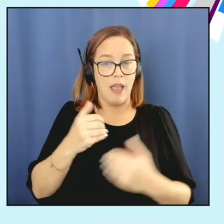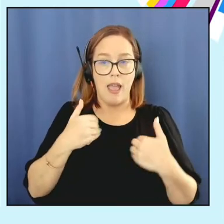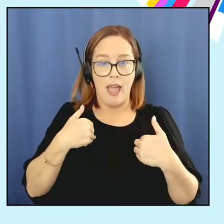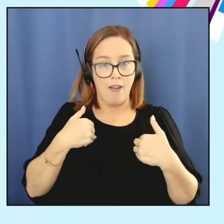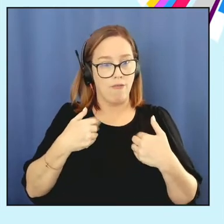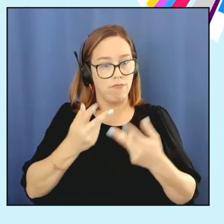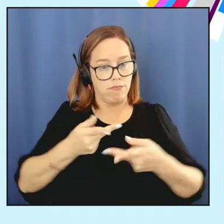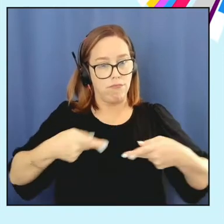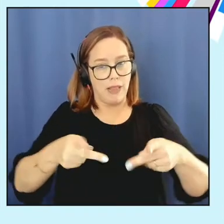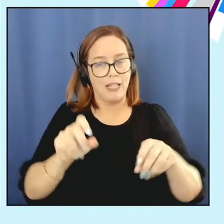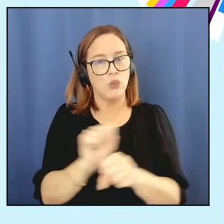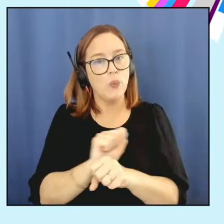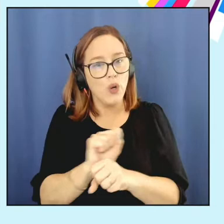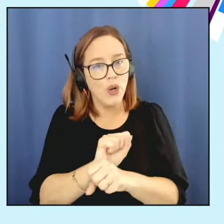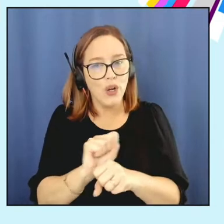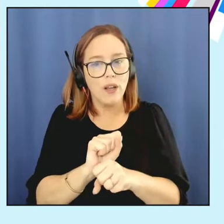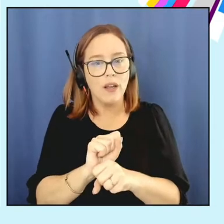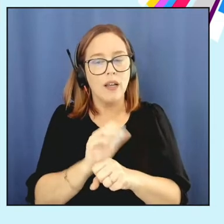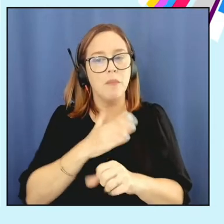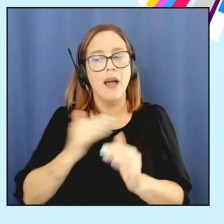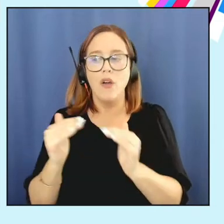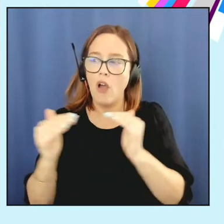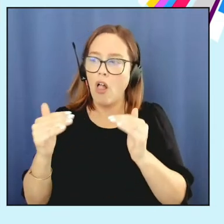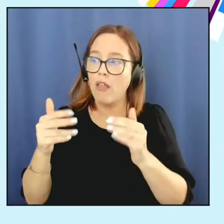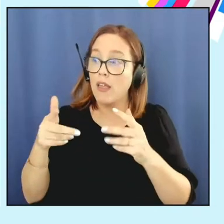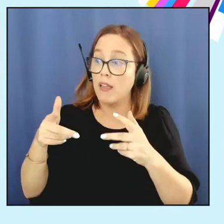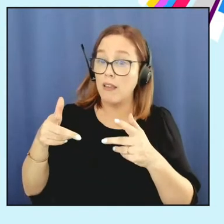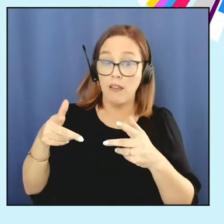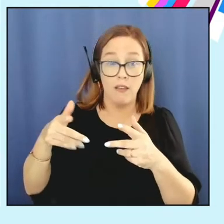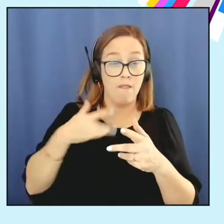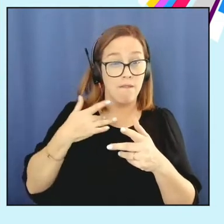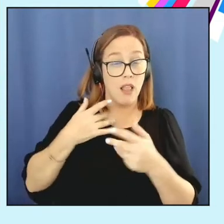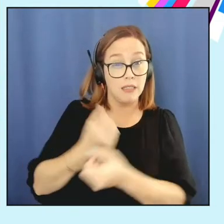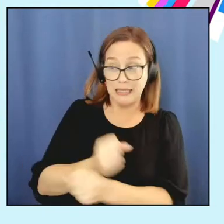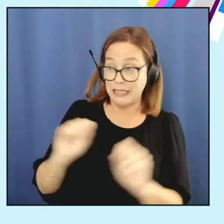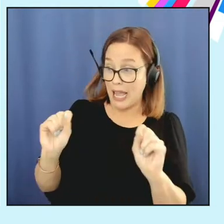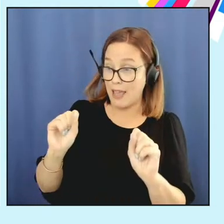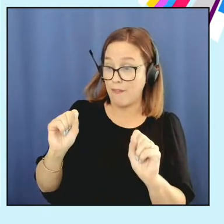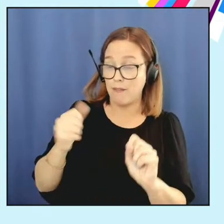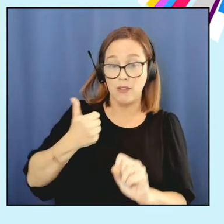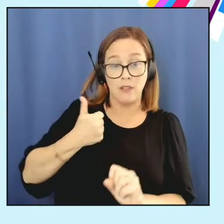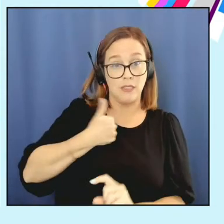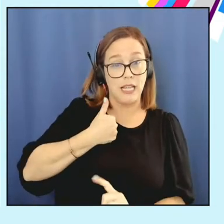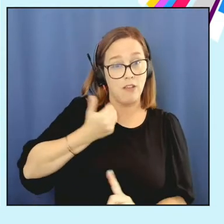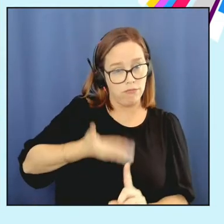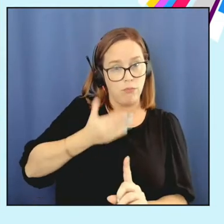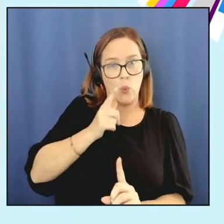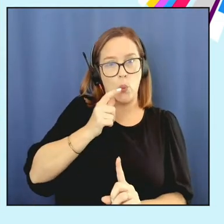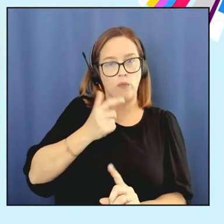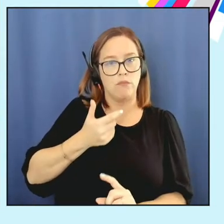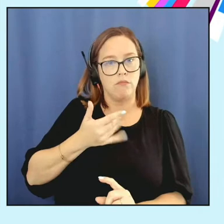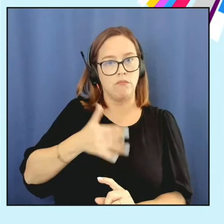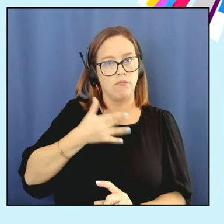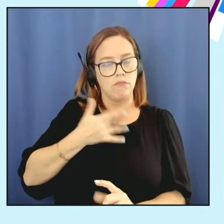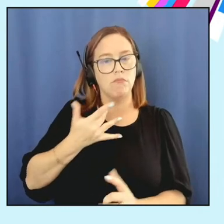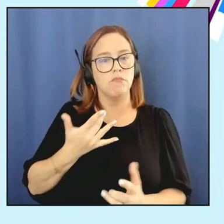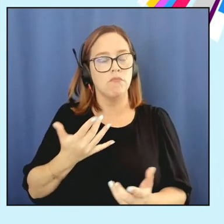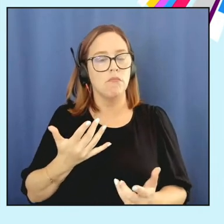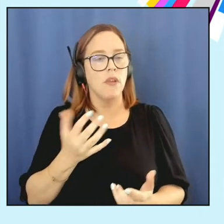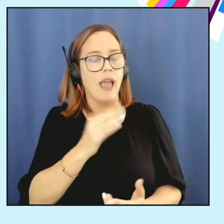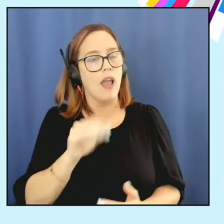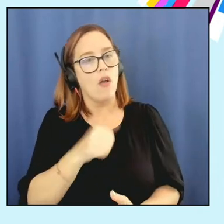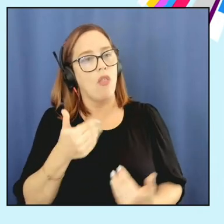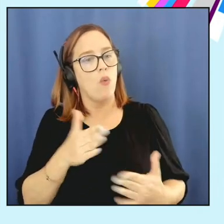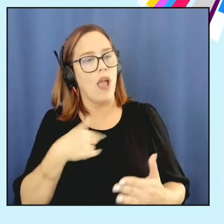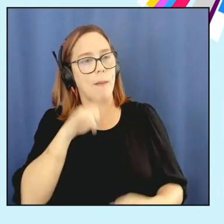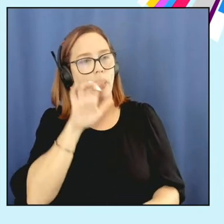people, my colleagues, who make me feel safe to be who I am. Another thing which I believe is